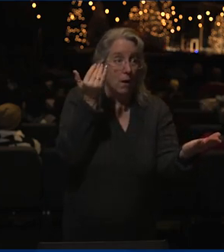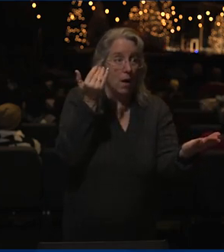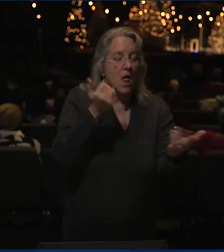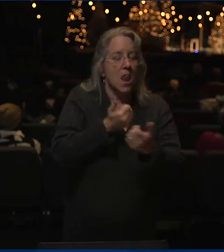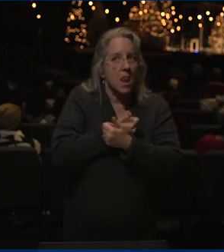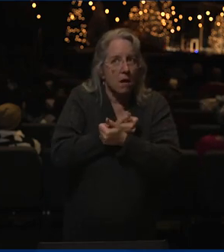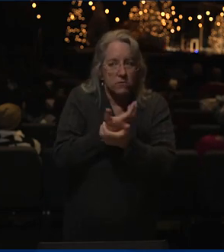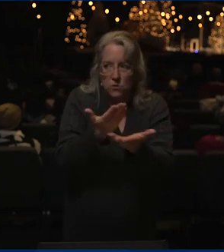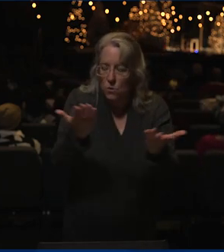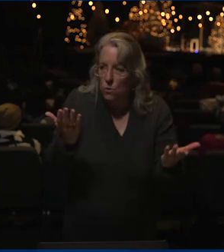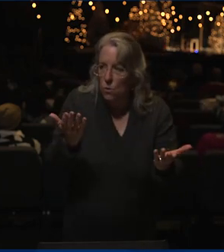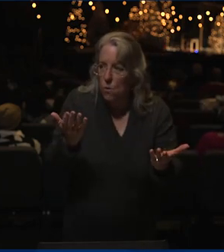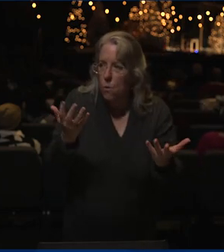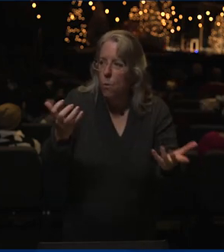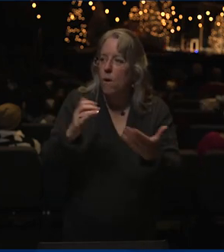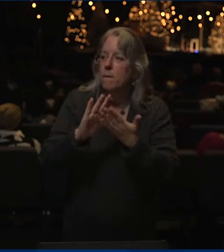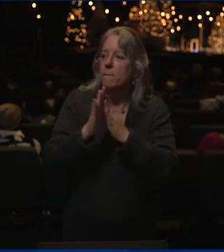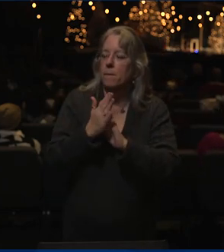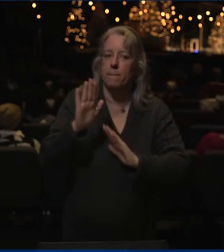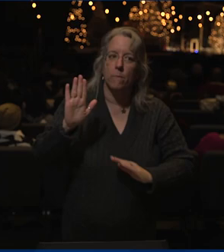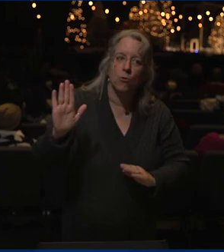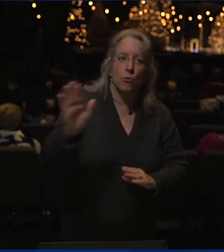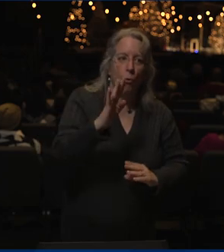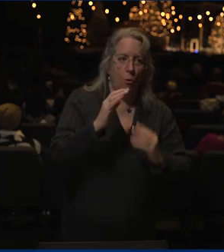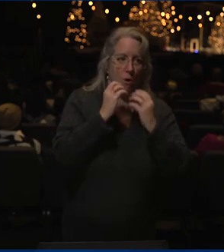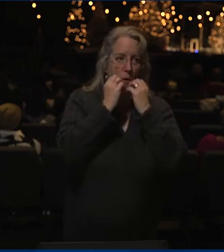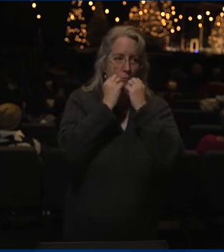wants to be your treasure.